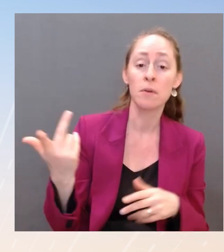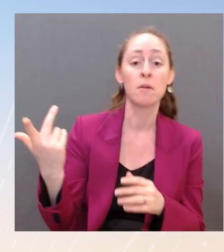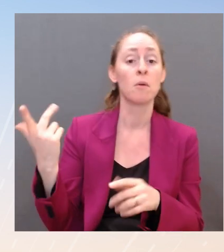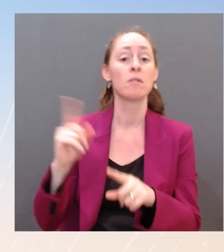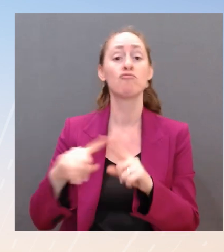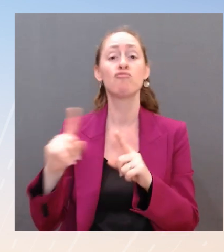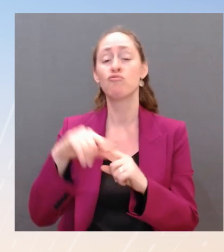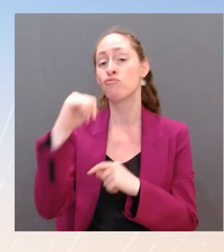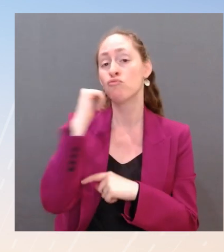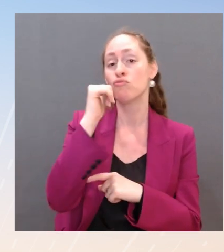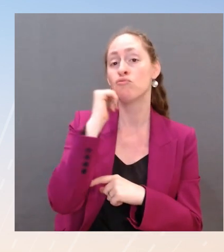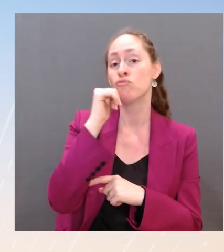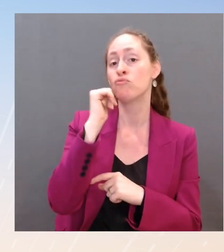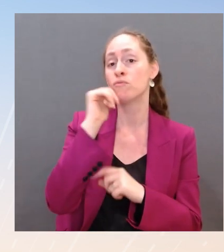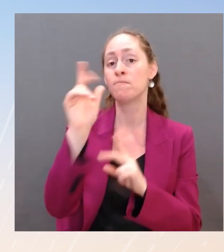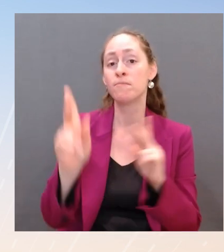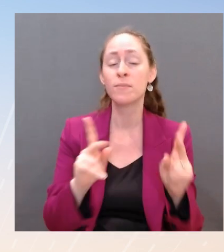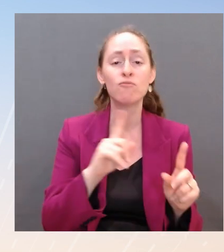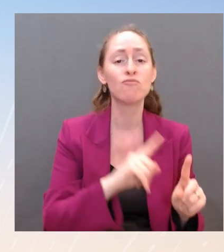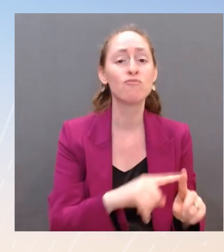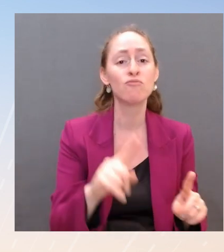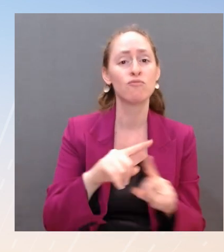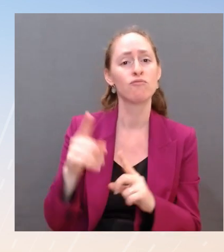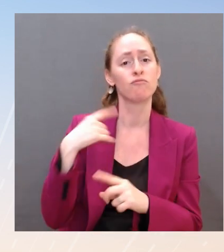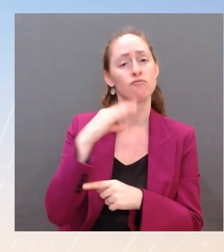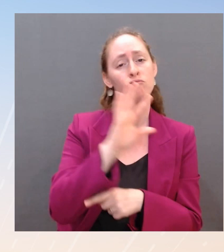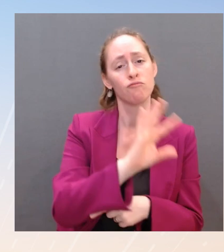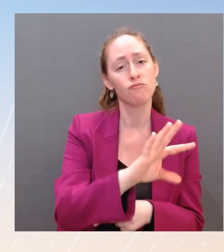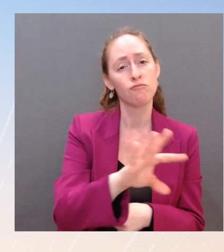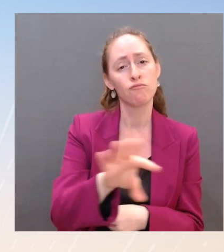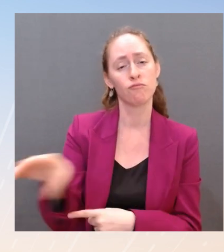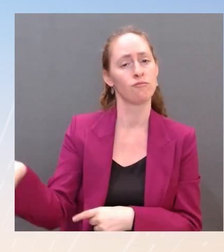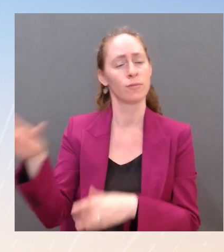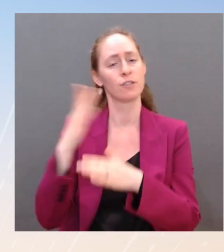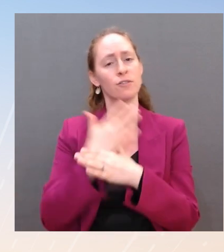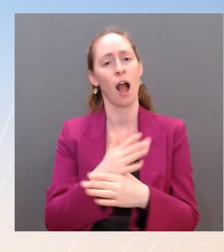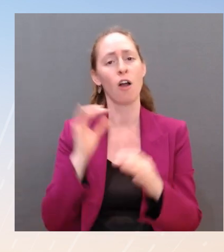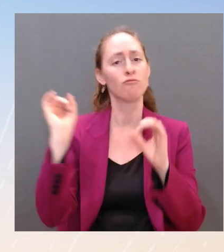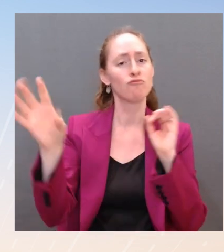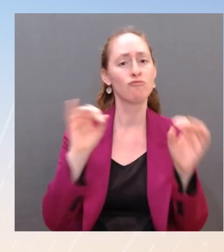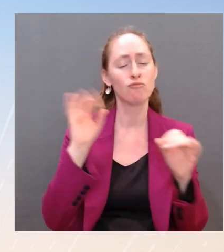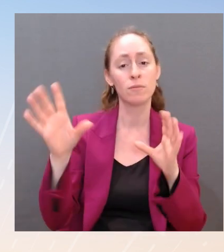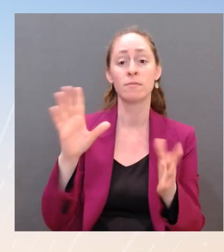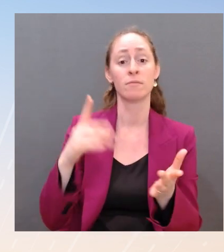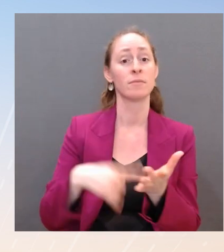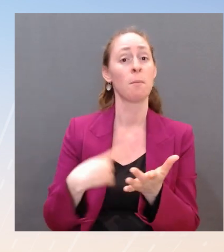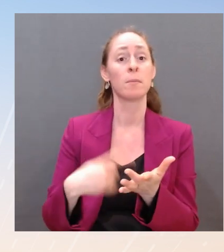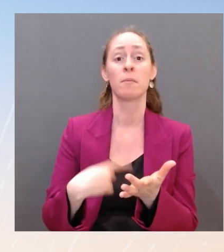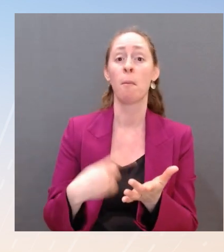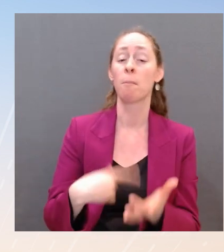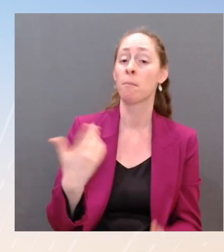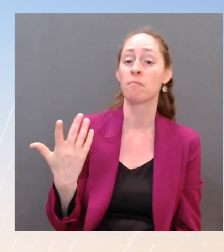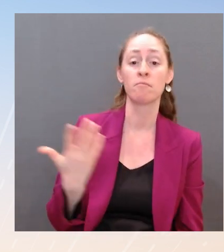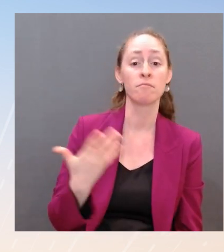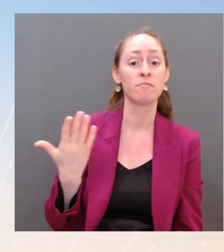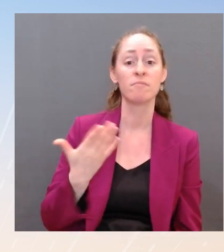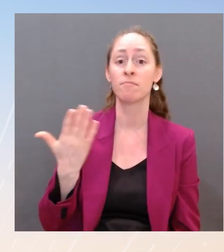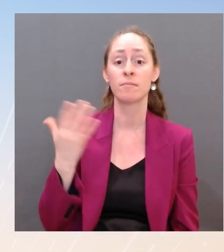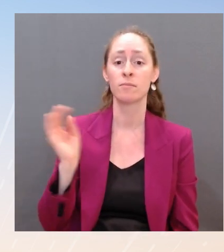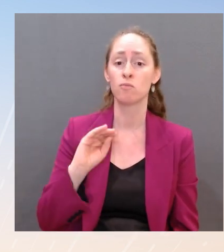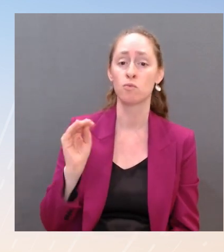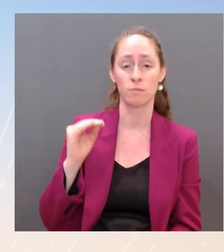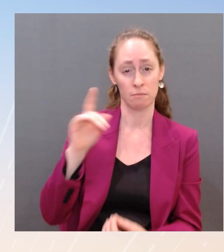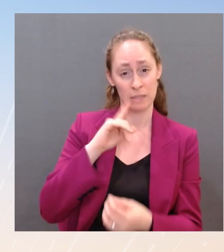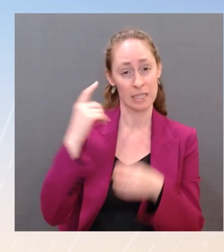because oftentimes people talk at one another, but they don't speak with one another, and we want to have those conversations. And the last hub is creating